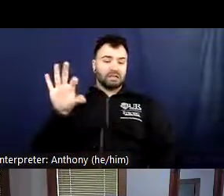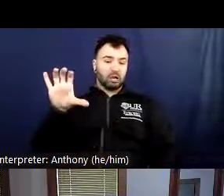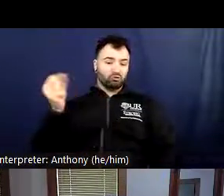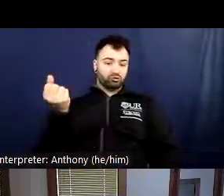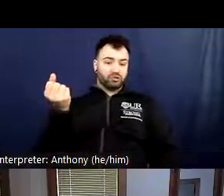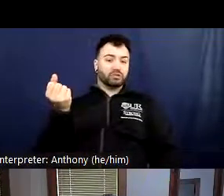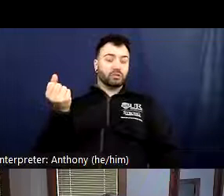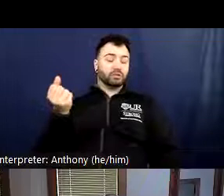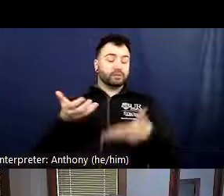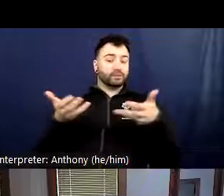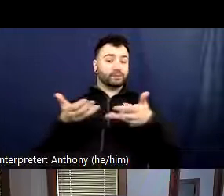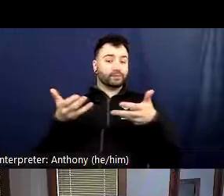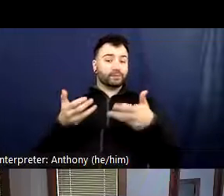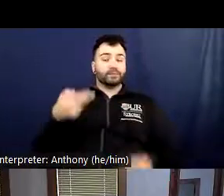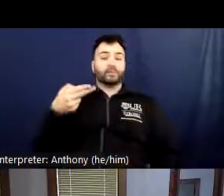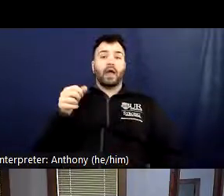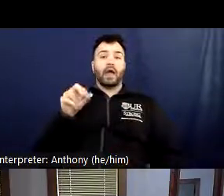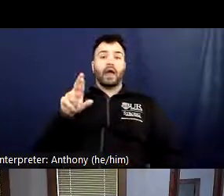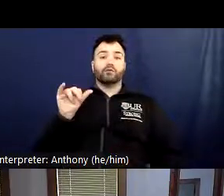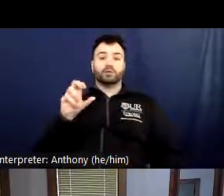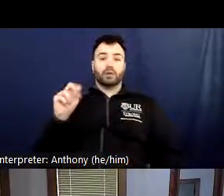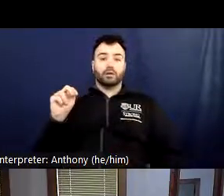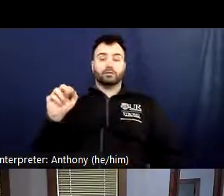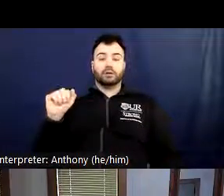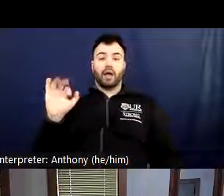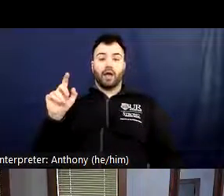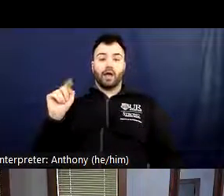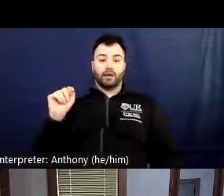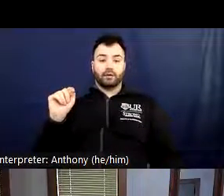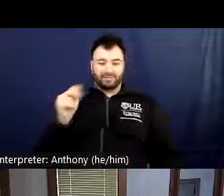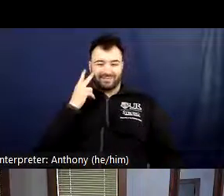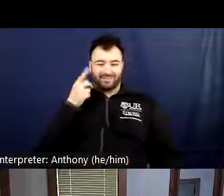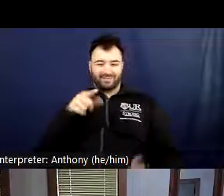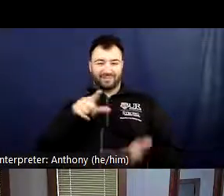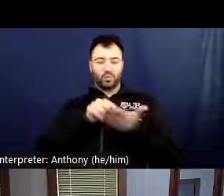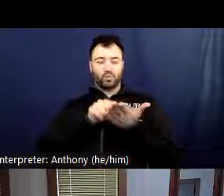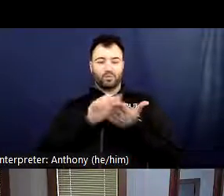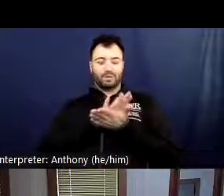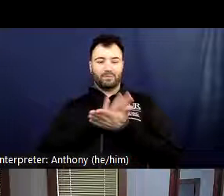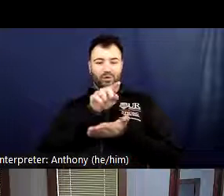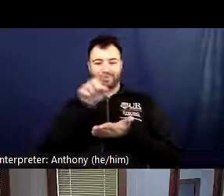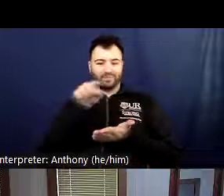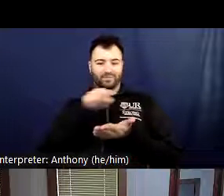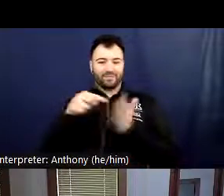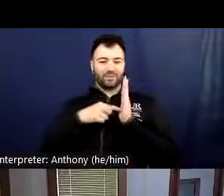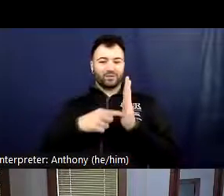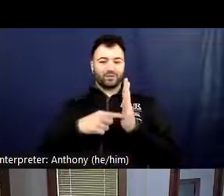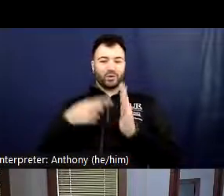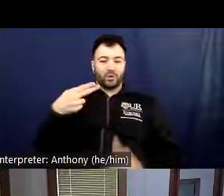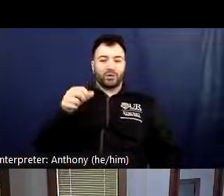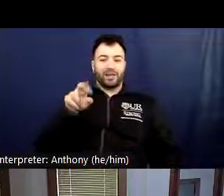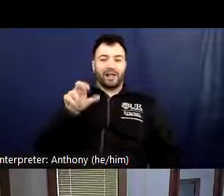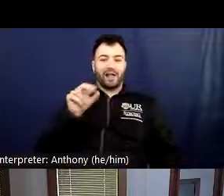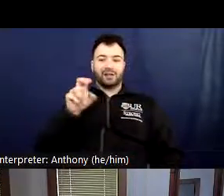drugs. It is called the Harrison Act, and as you can see from the headlines, it was thought to be a statute that